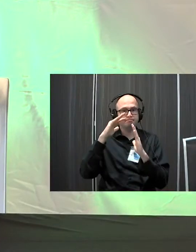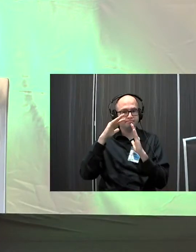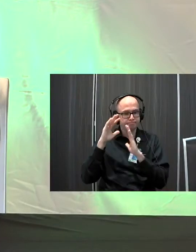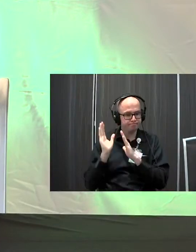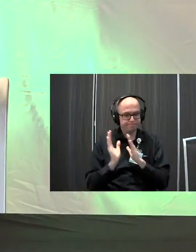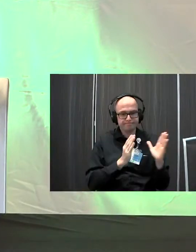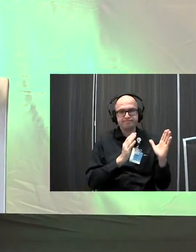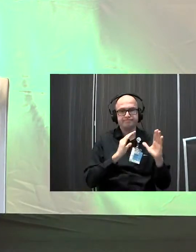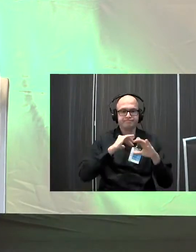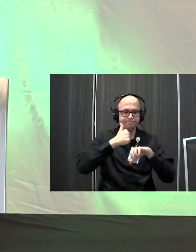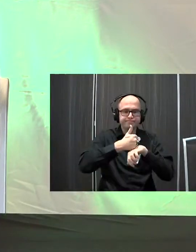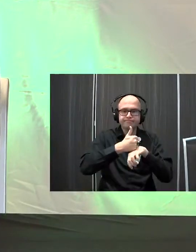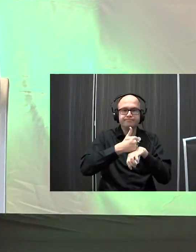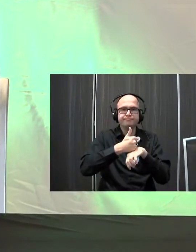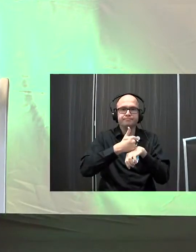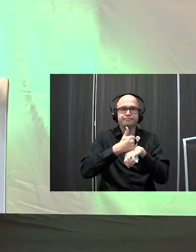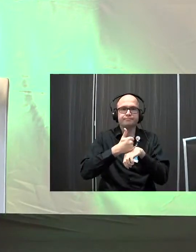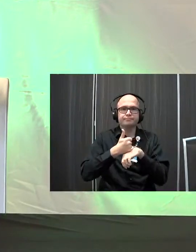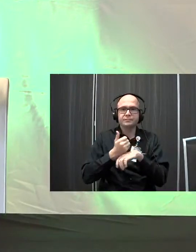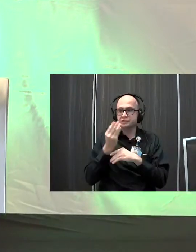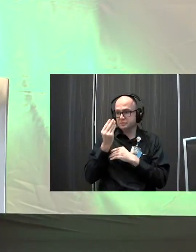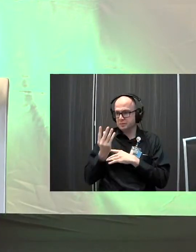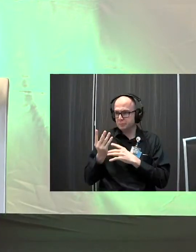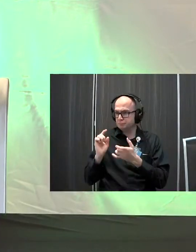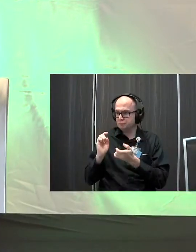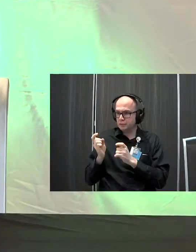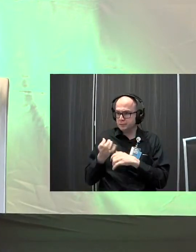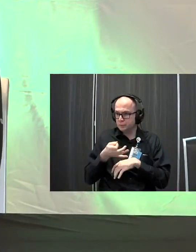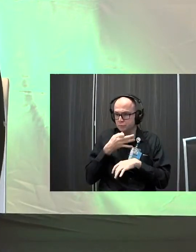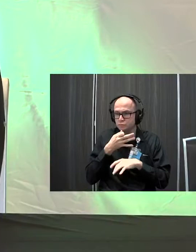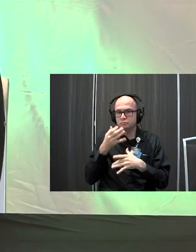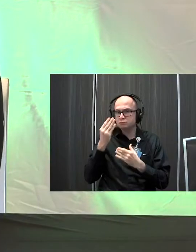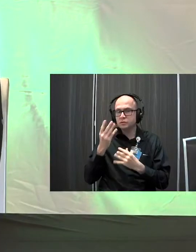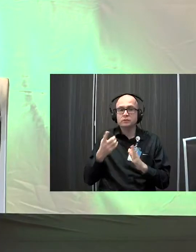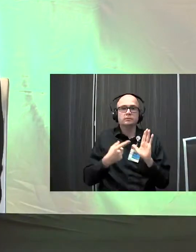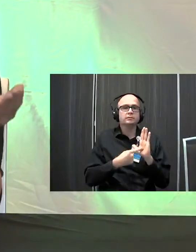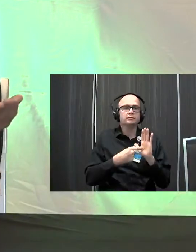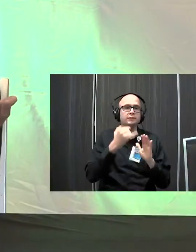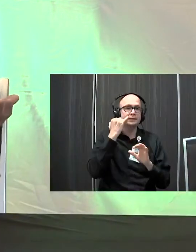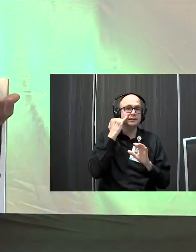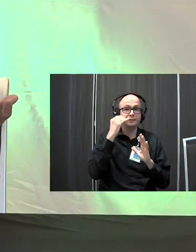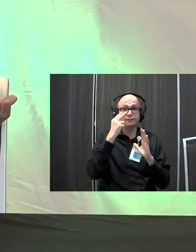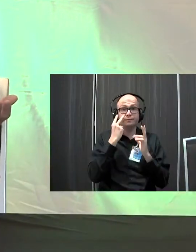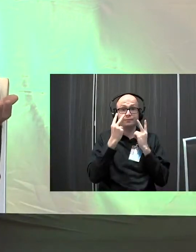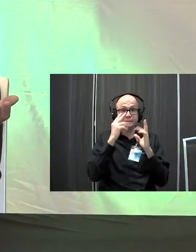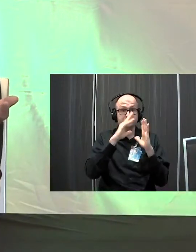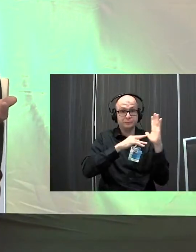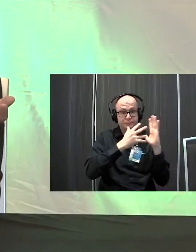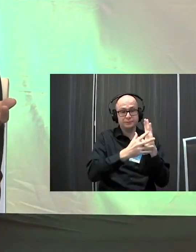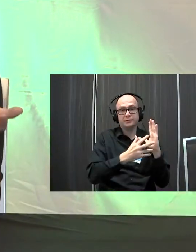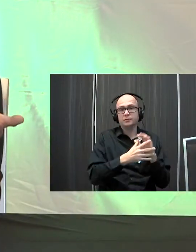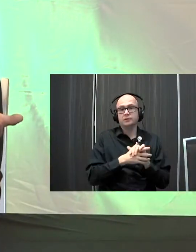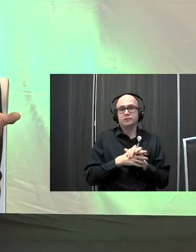place, working in a way of communicating when there's a change in routine. Absolutely. So for example, if you have a visual schedule and